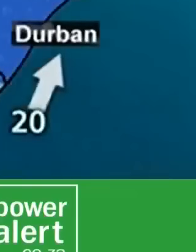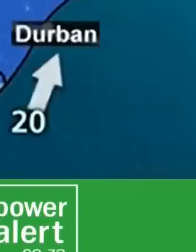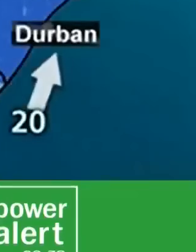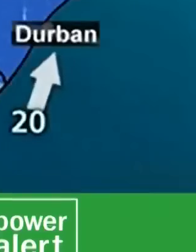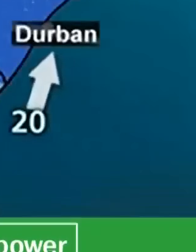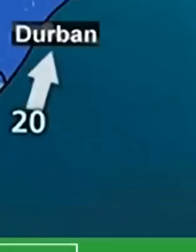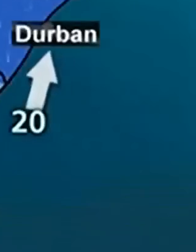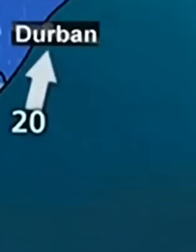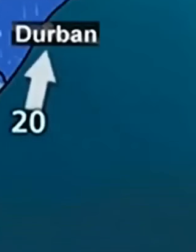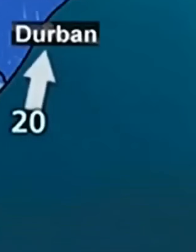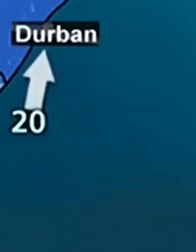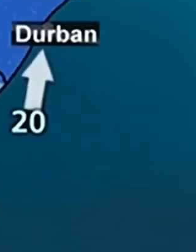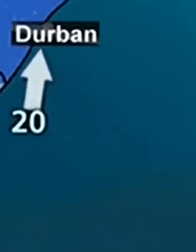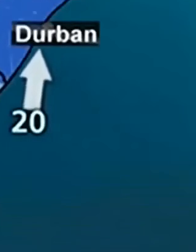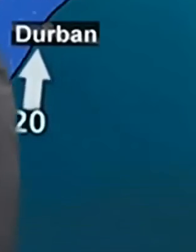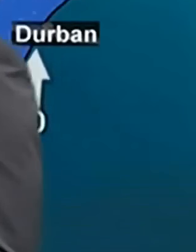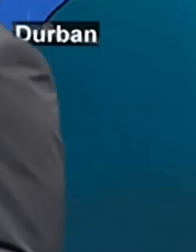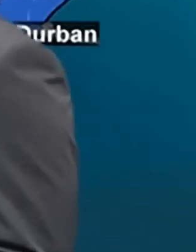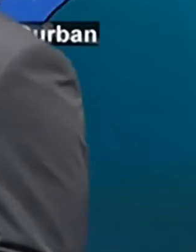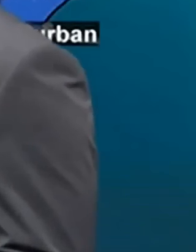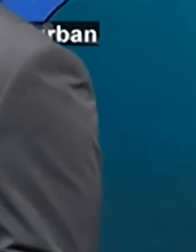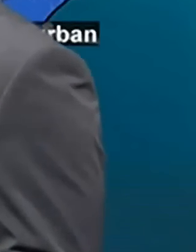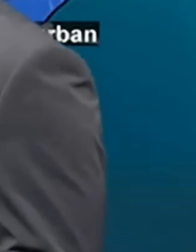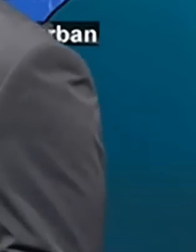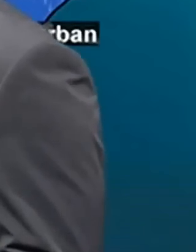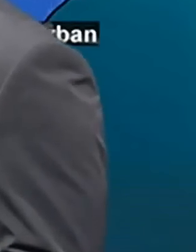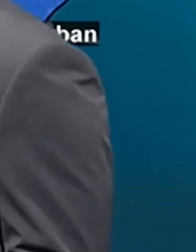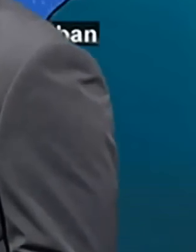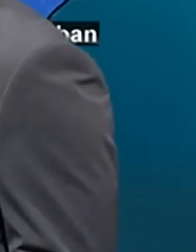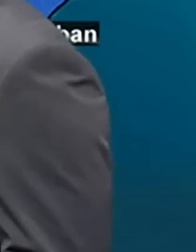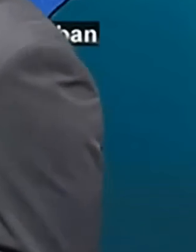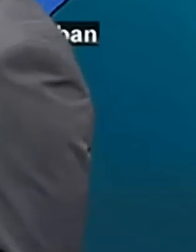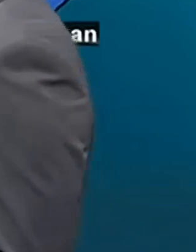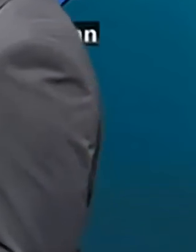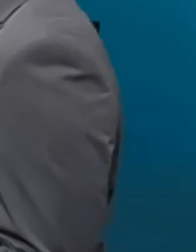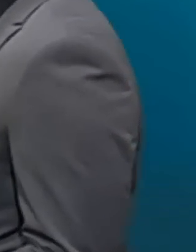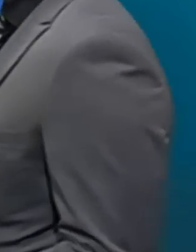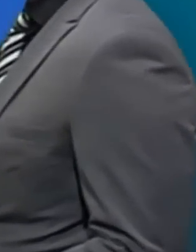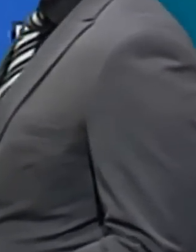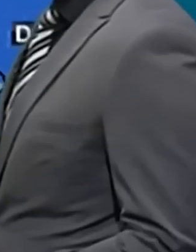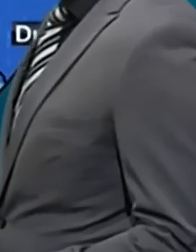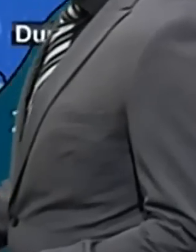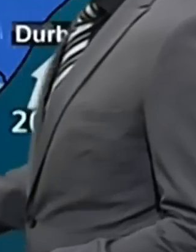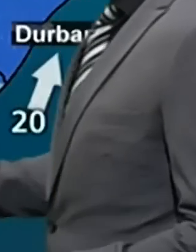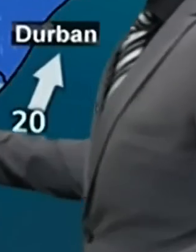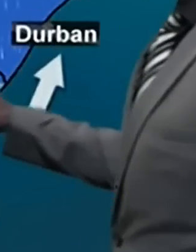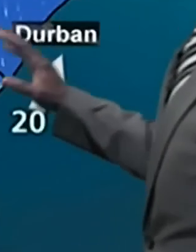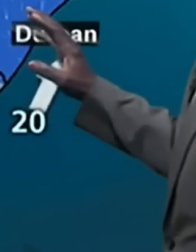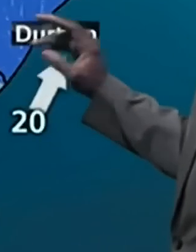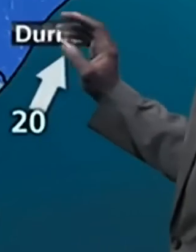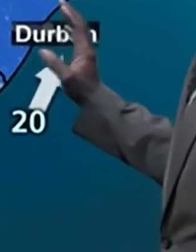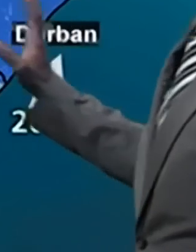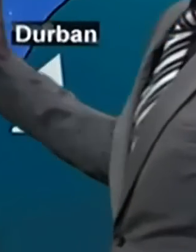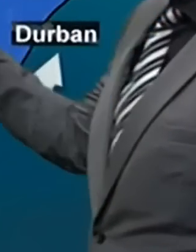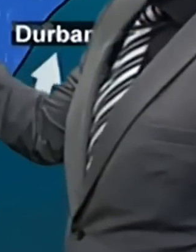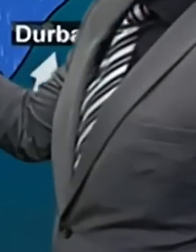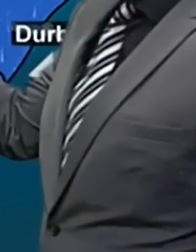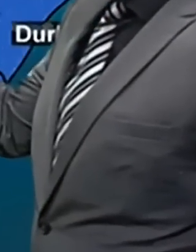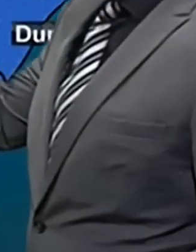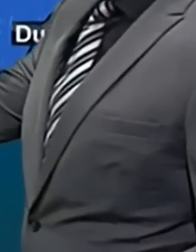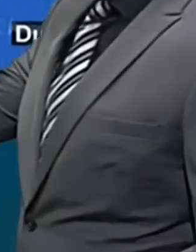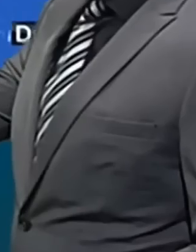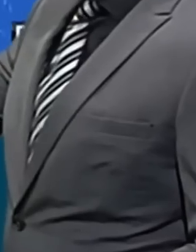Mana monna ke le bua ba buimba dimo sa bili par shibile ka ka pa bo prima lona ka pa shabela o tlokomele hore ha o puletse buletse mpa shibile hona ka thekong o kena ka